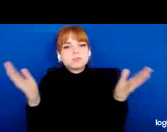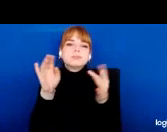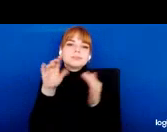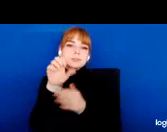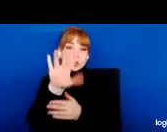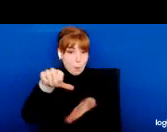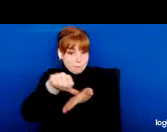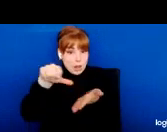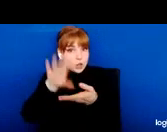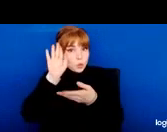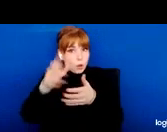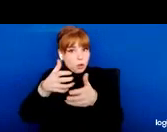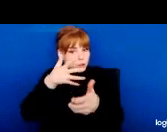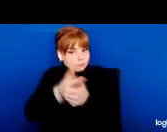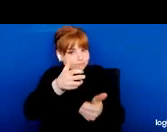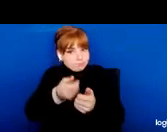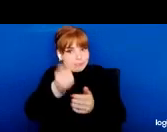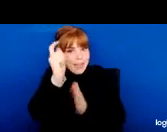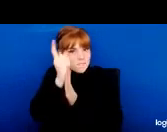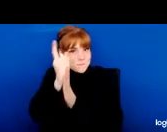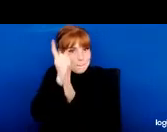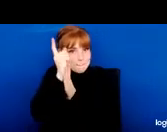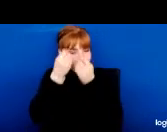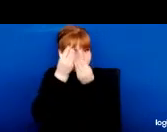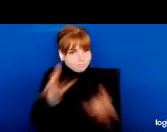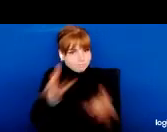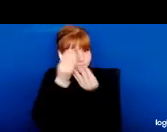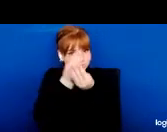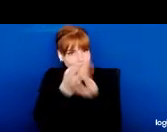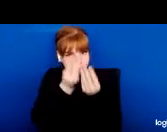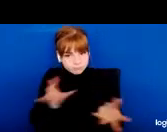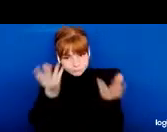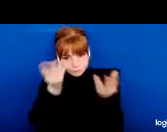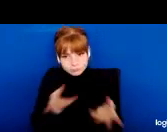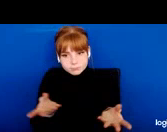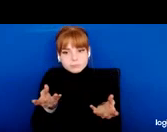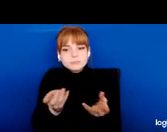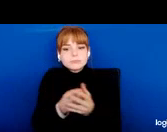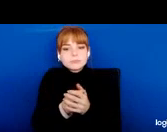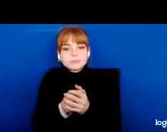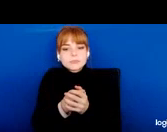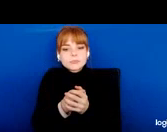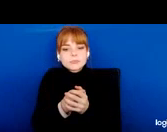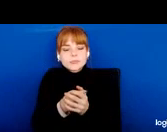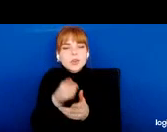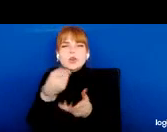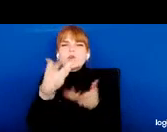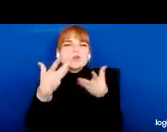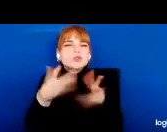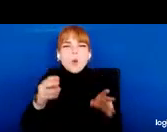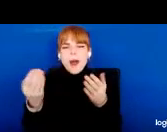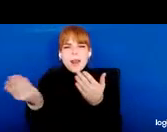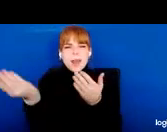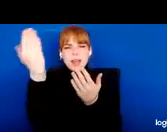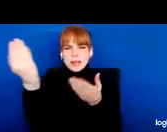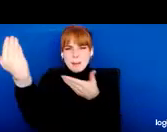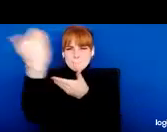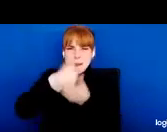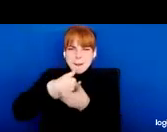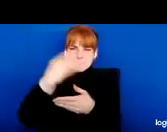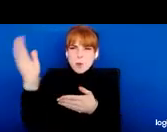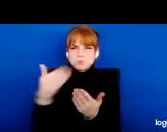published things every minute. You wouldn't want those changes to be read every minute. You would only want that to be read when you come to it. So there is also an